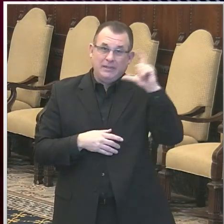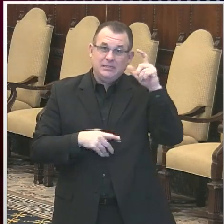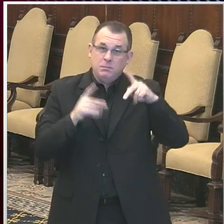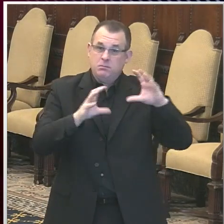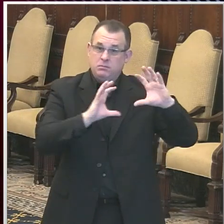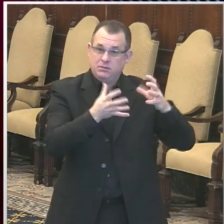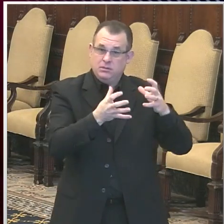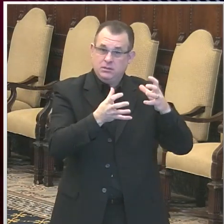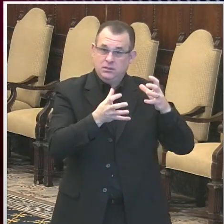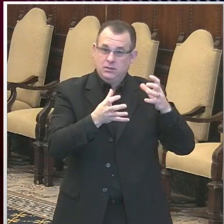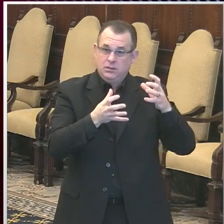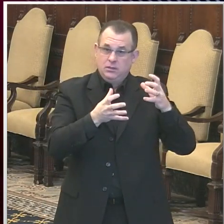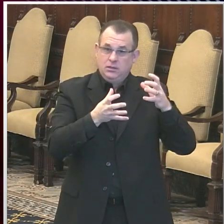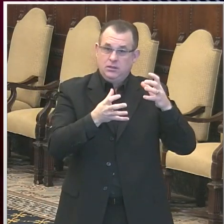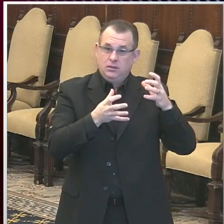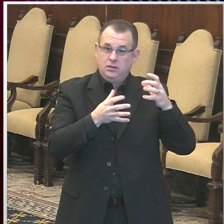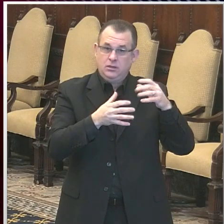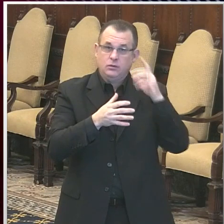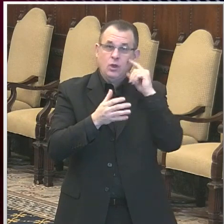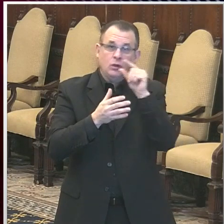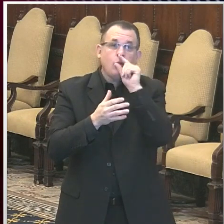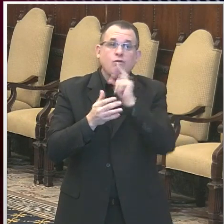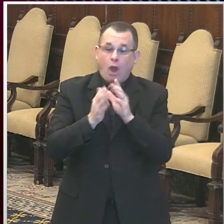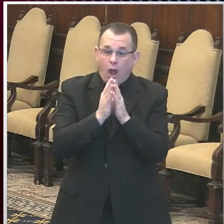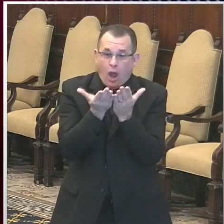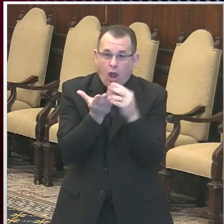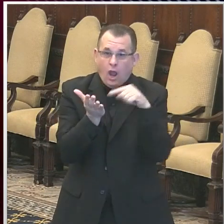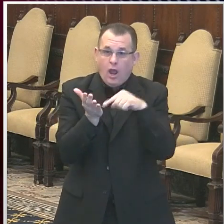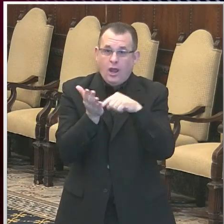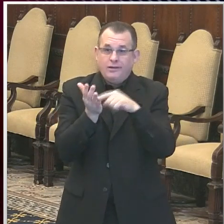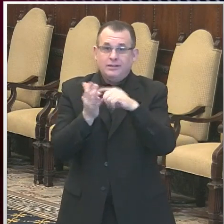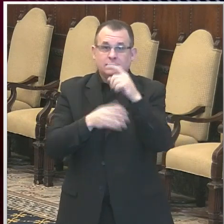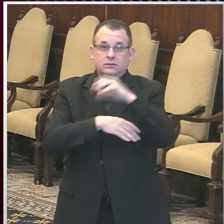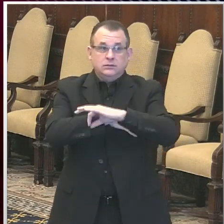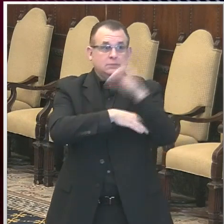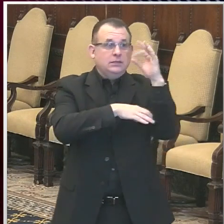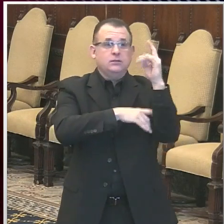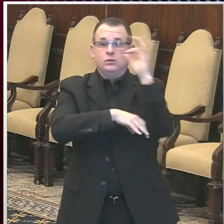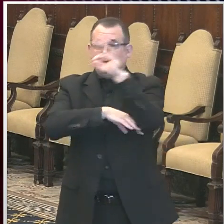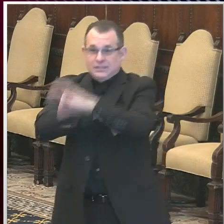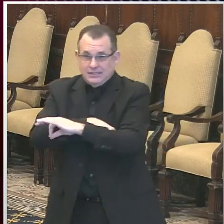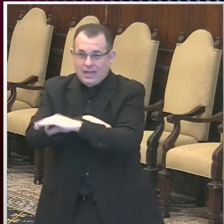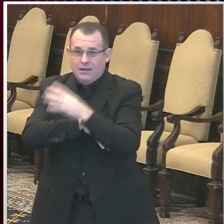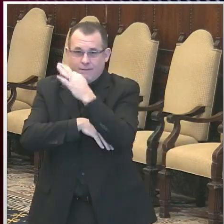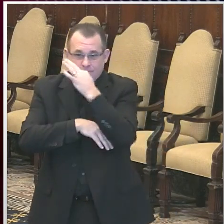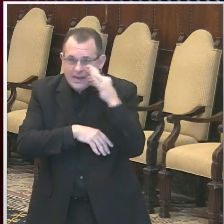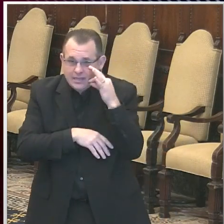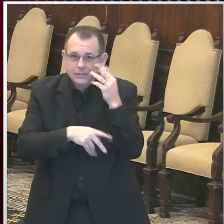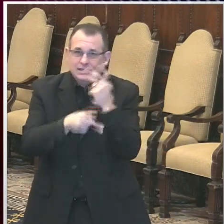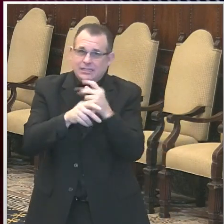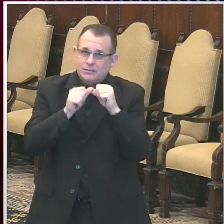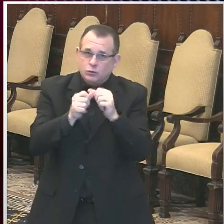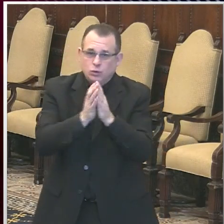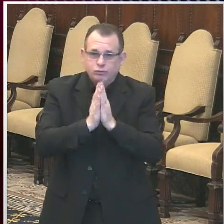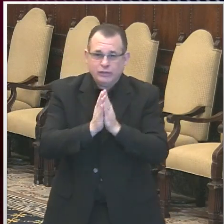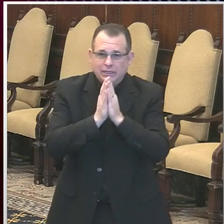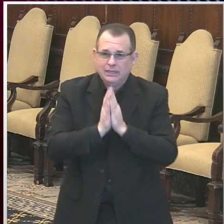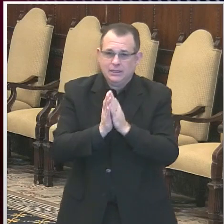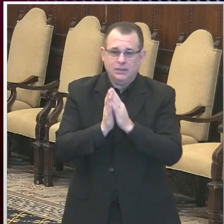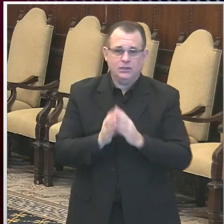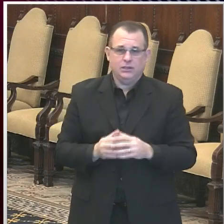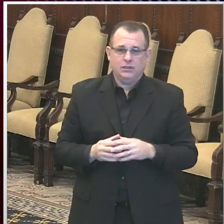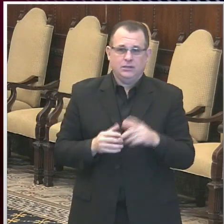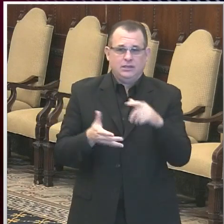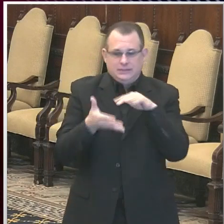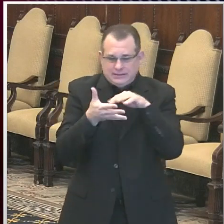of the Quran, fast every day from dawn to sunset, and increase acts of worship, such as prayer, reading, and study